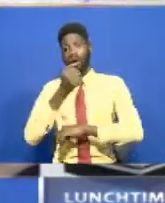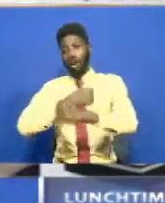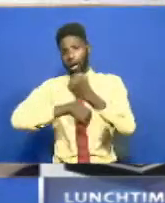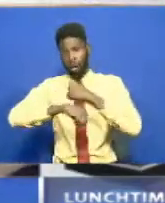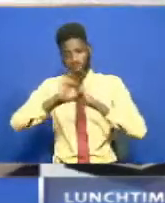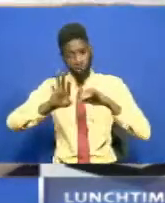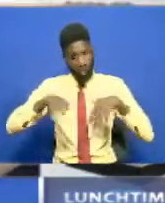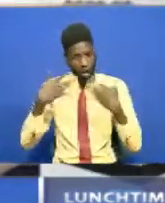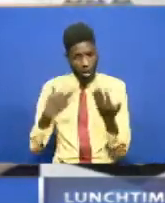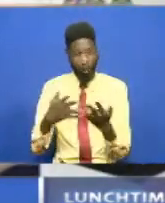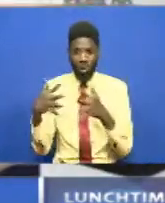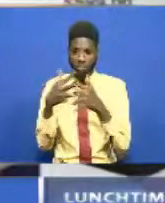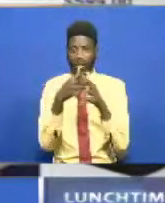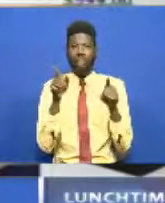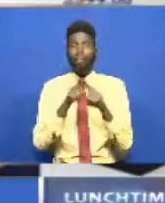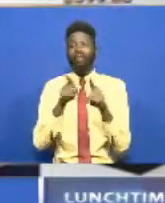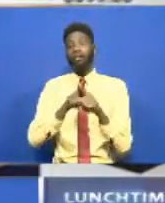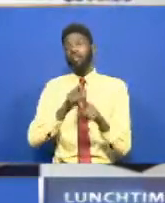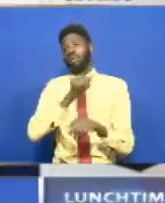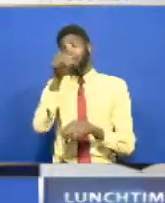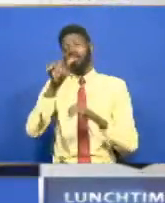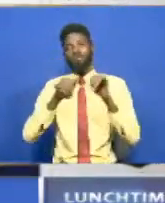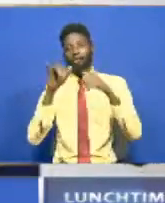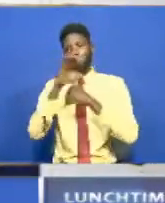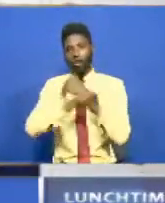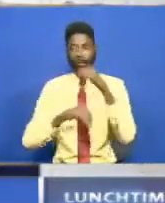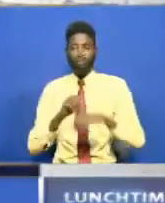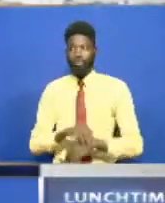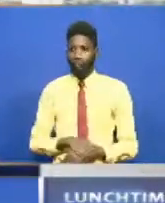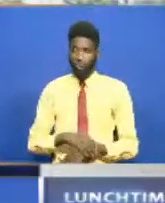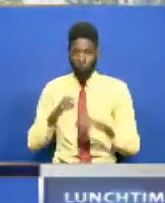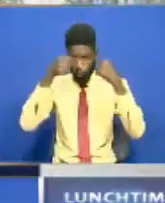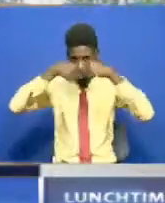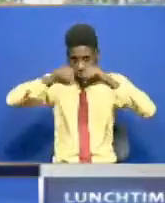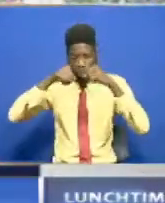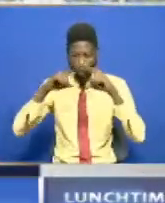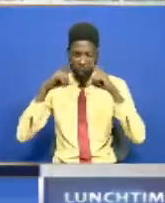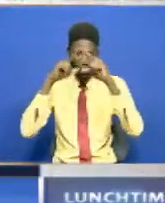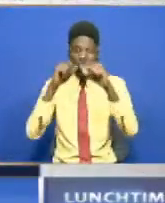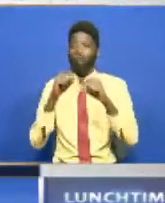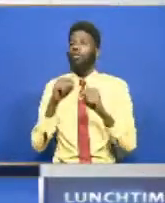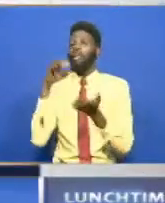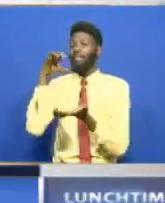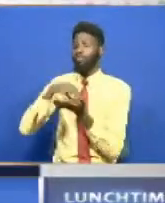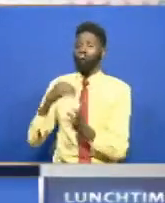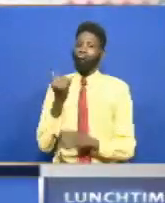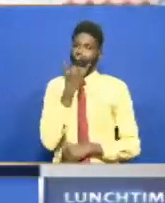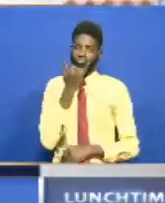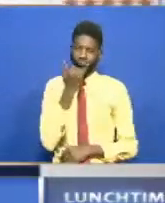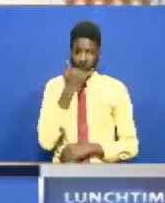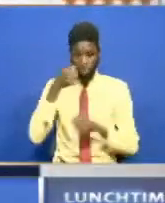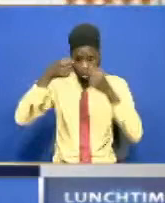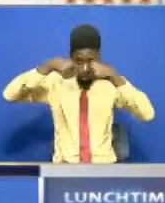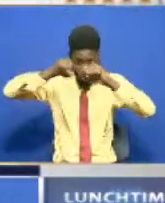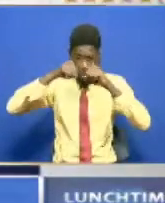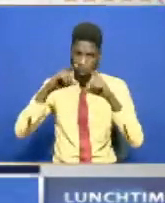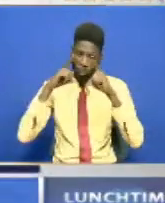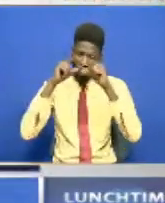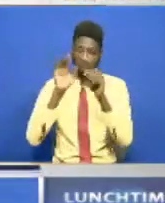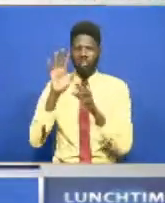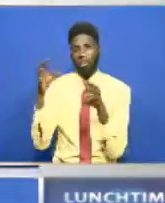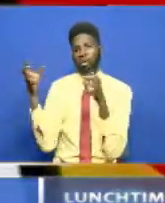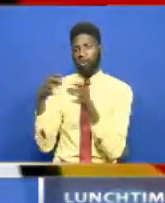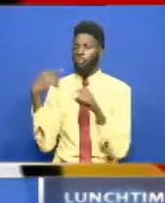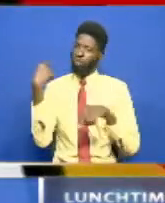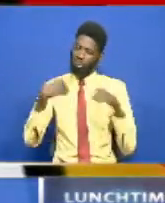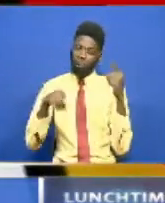abroad. Google called the case deeply flawed. The company has maintained that its sector remains intensely competitive and that